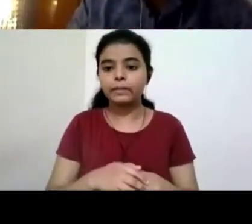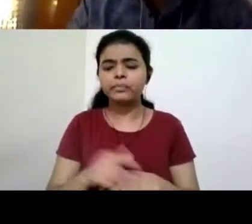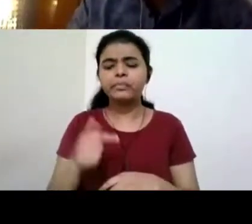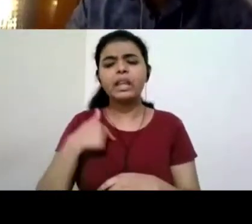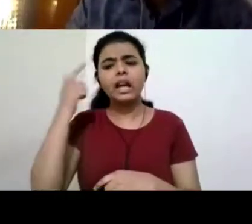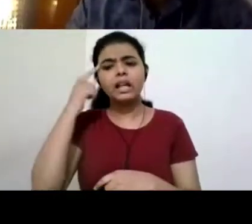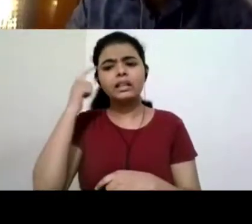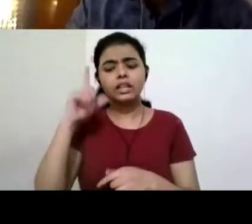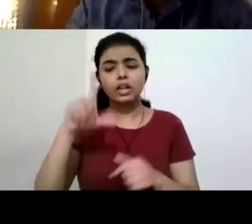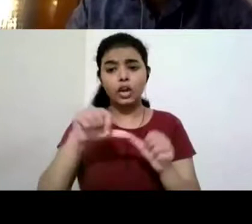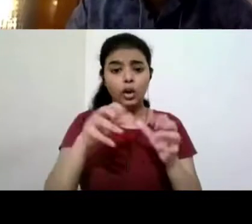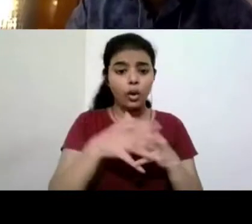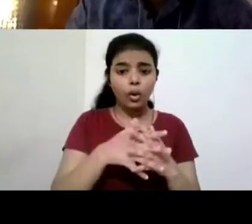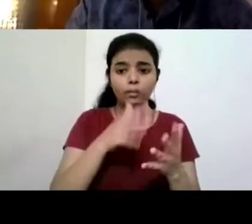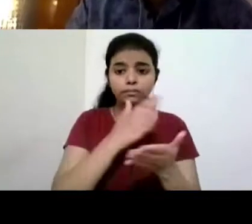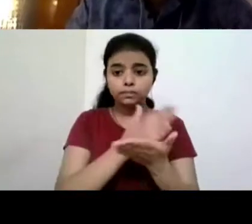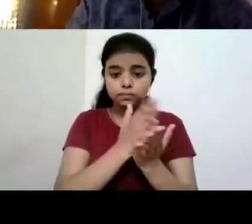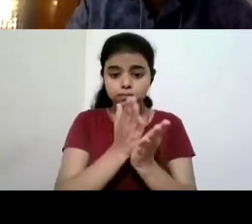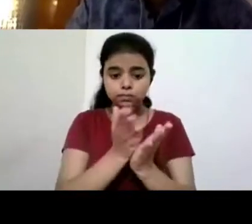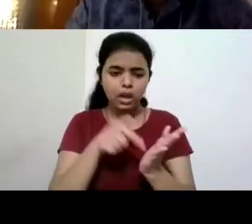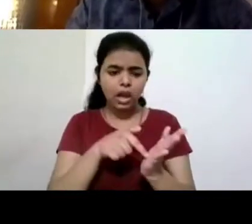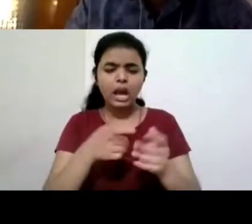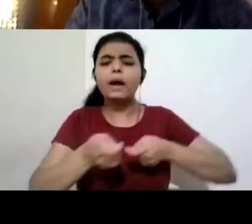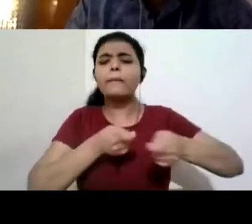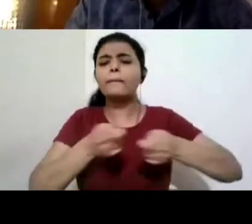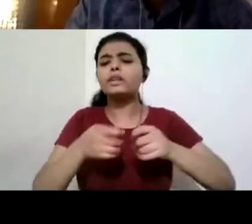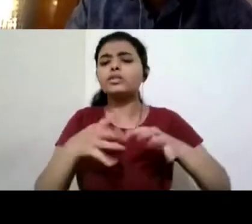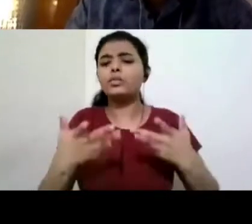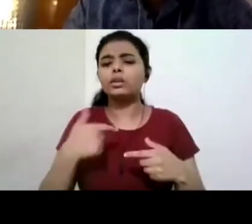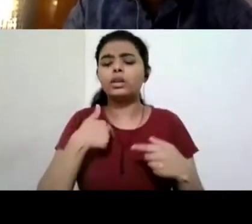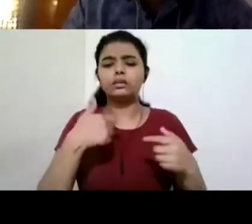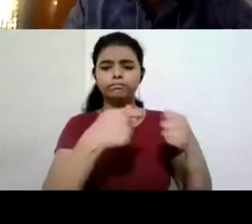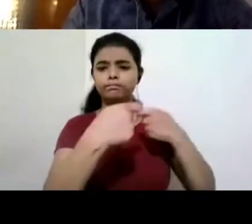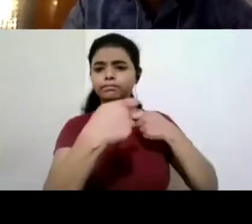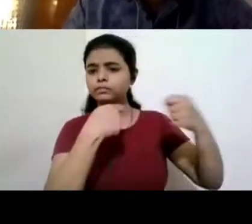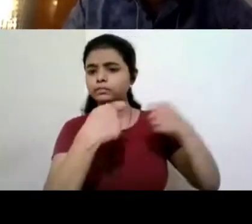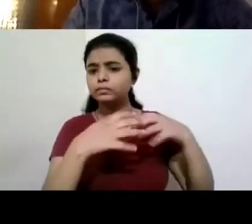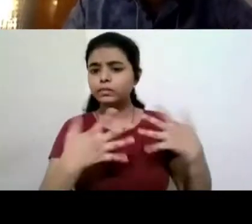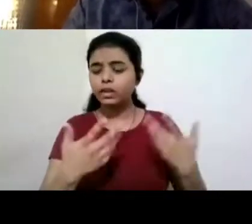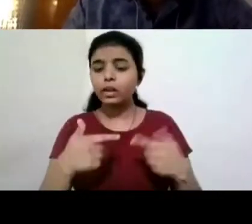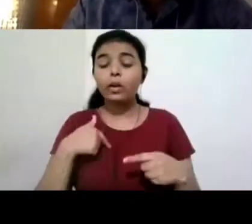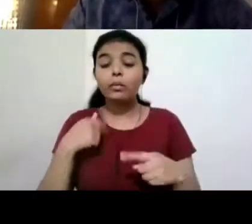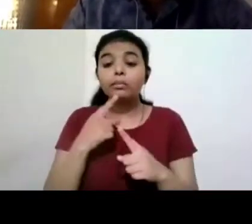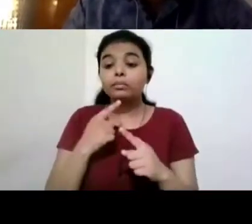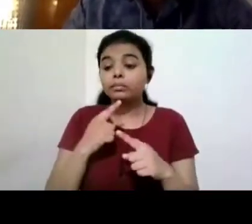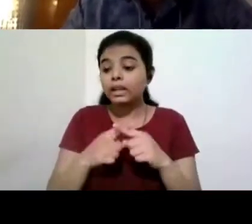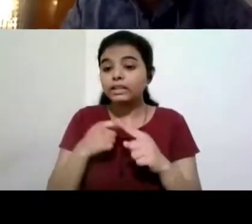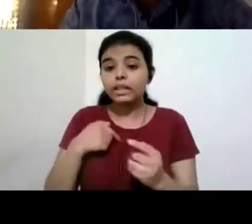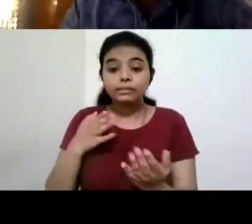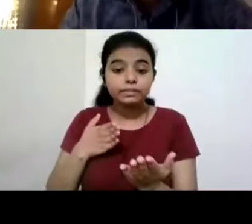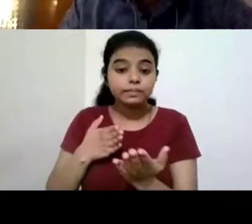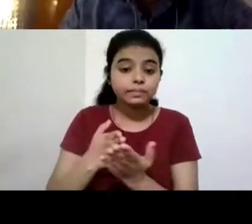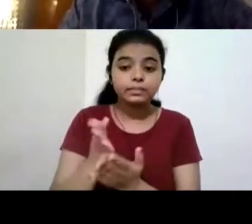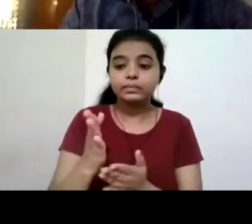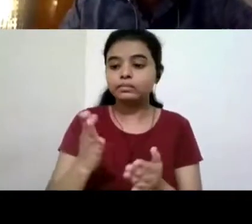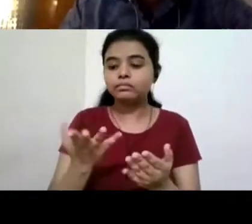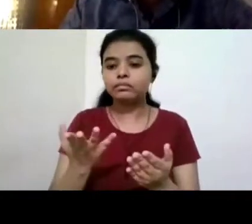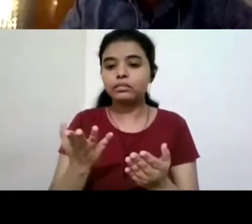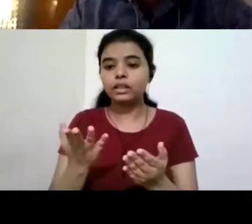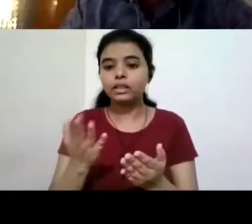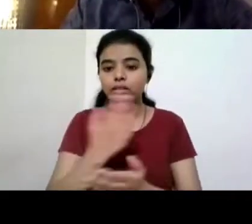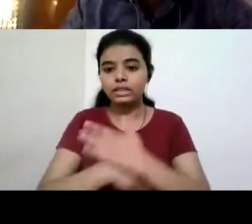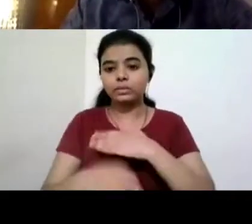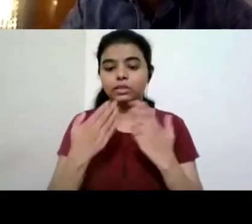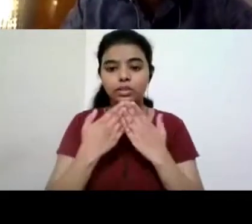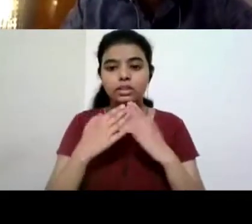part of law which seems to be ruling over us, and how is I perceive disability studies? I mean, I've already